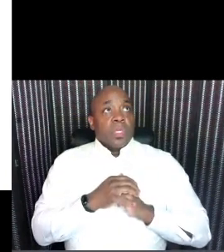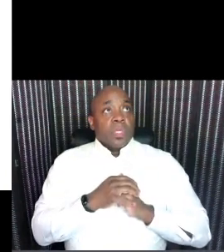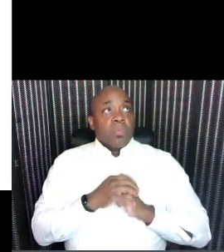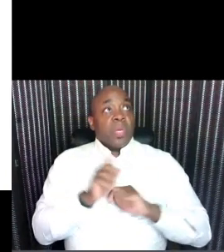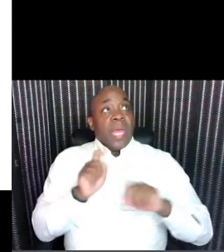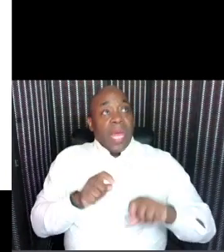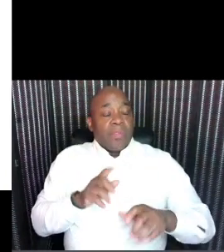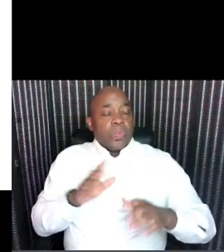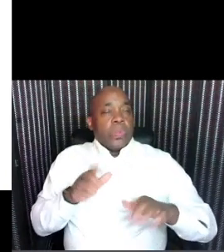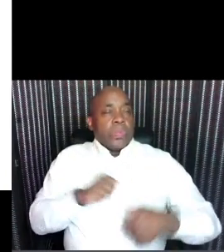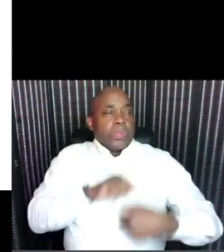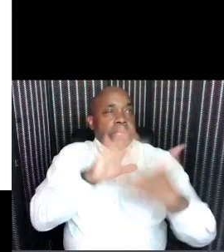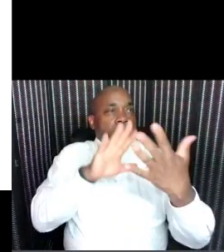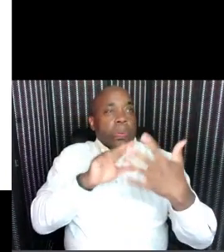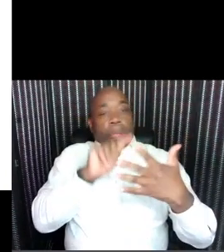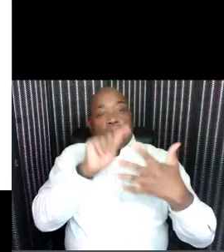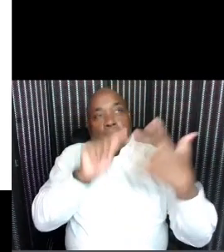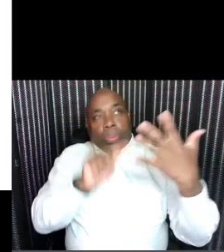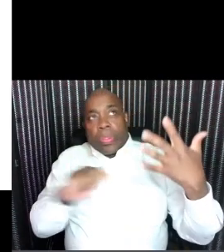that.